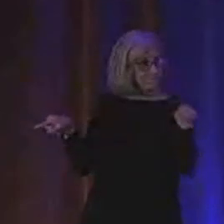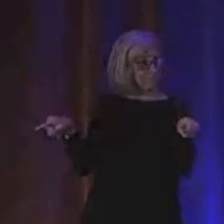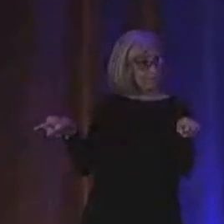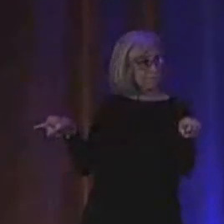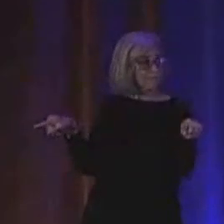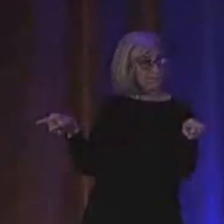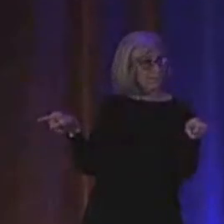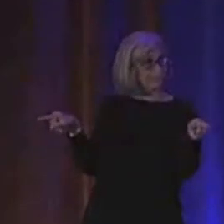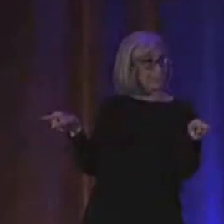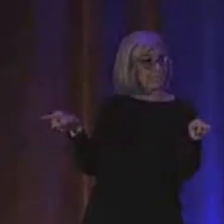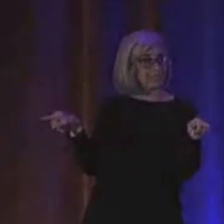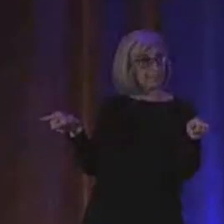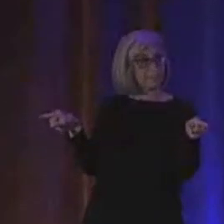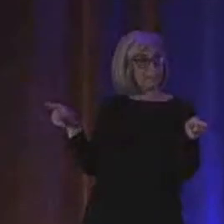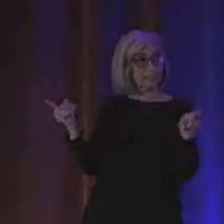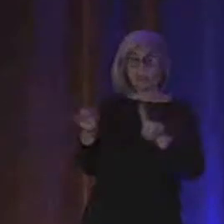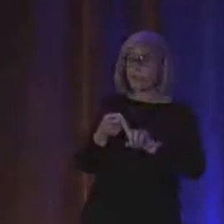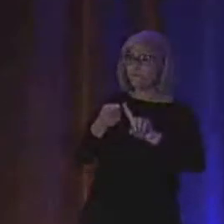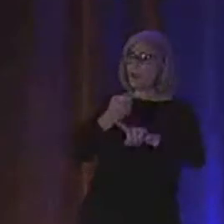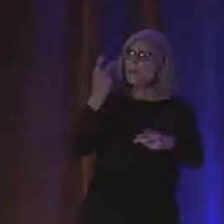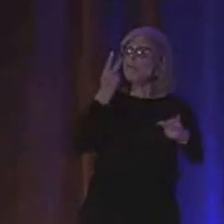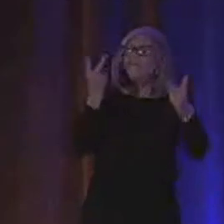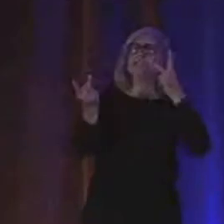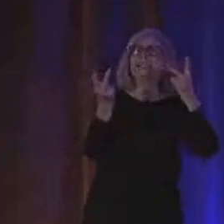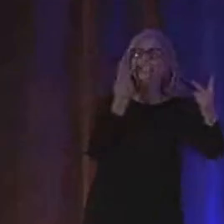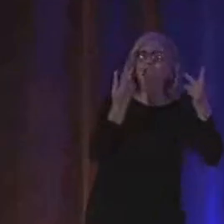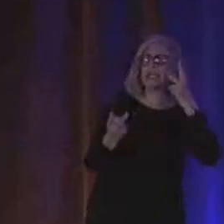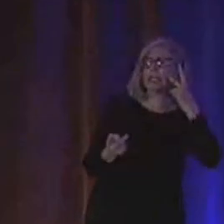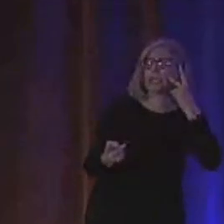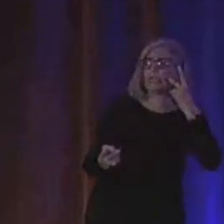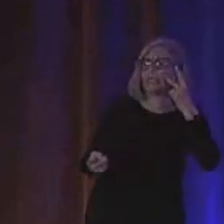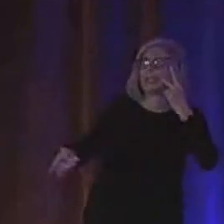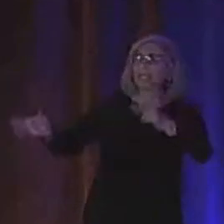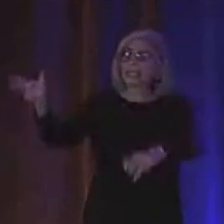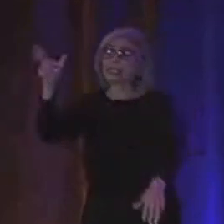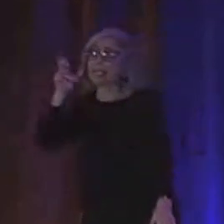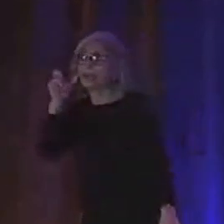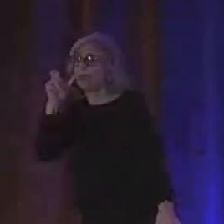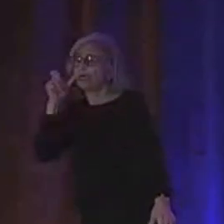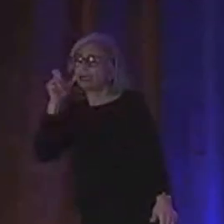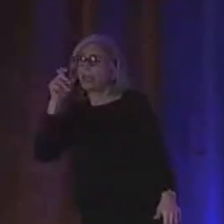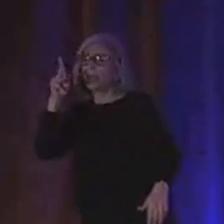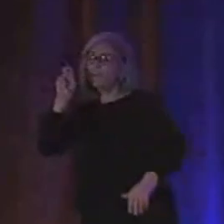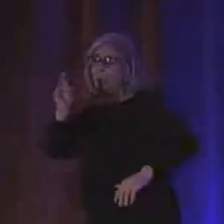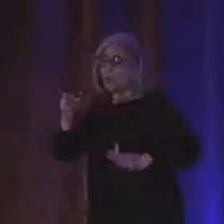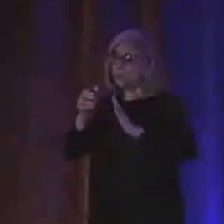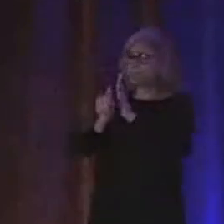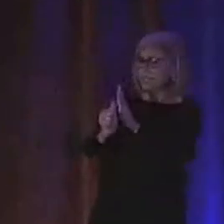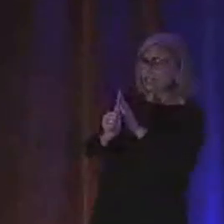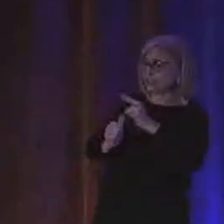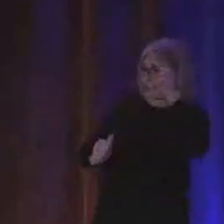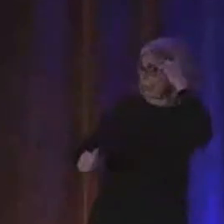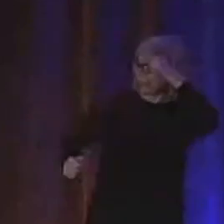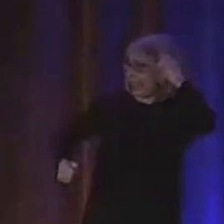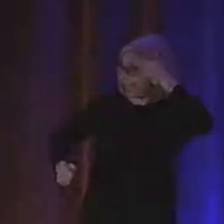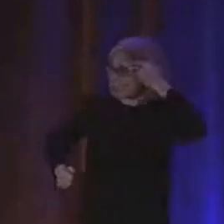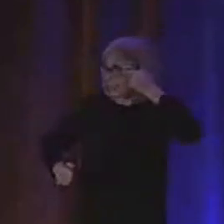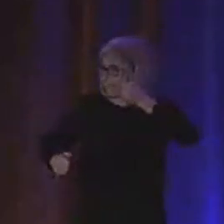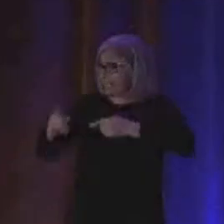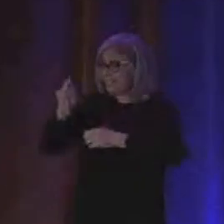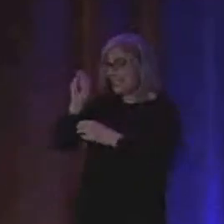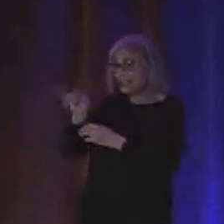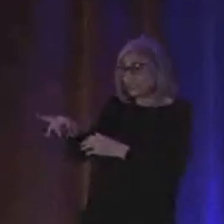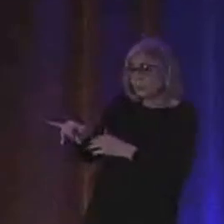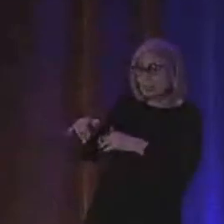From vision, hearing, motor skills, cognitive, sensory,